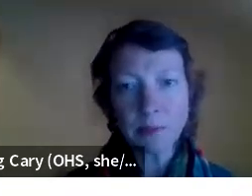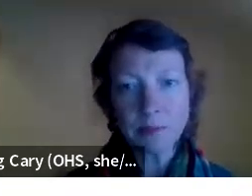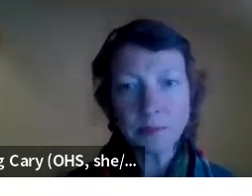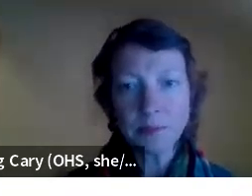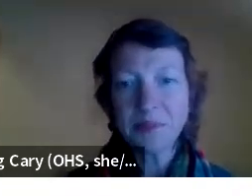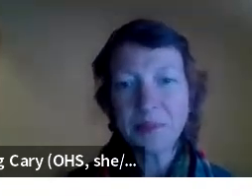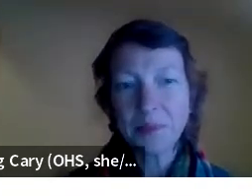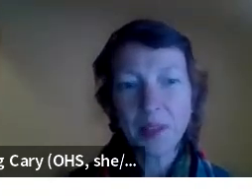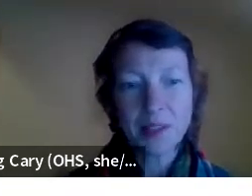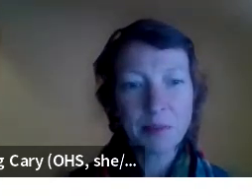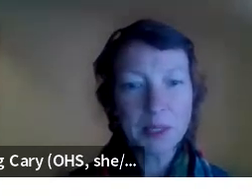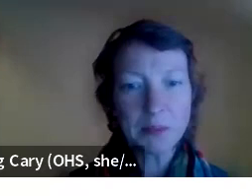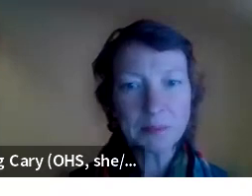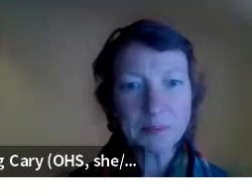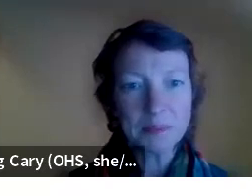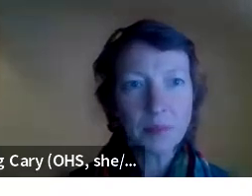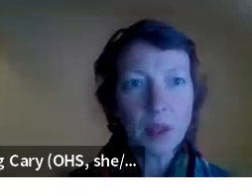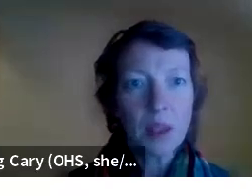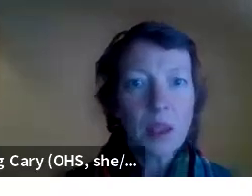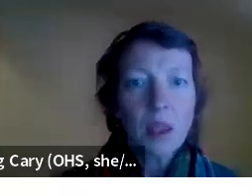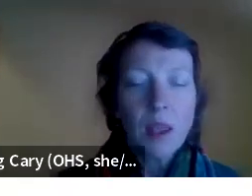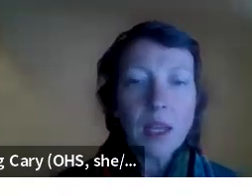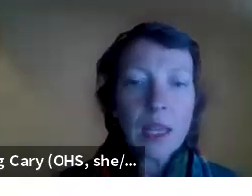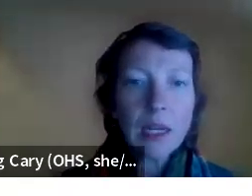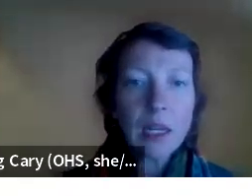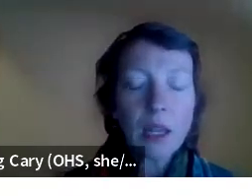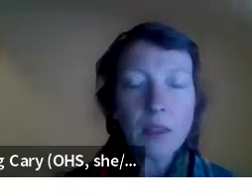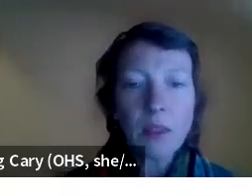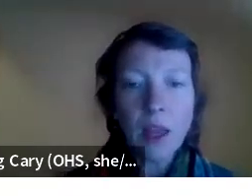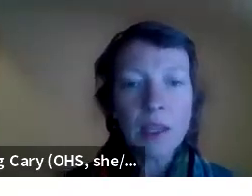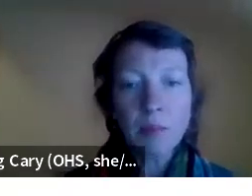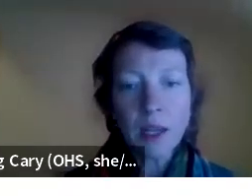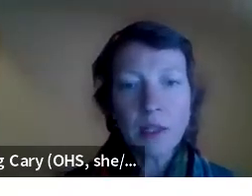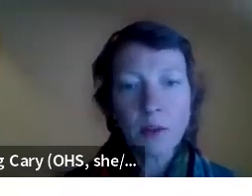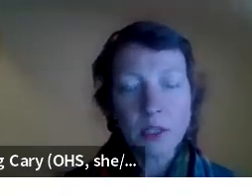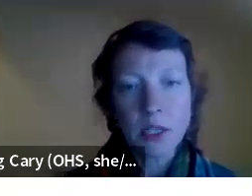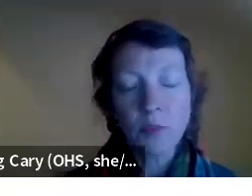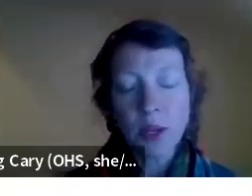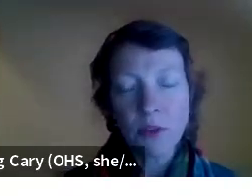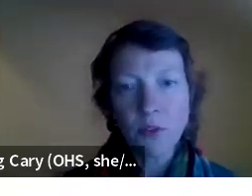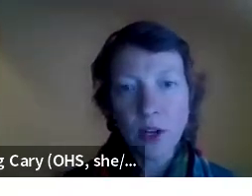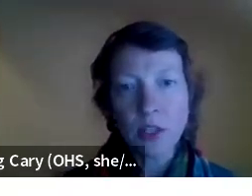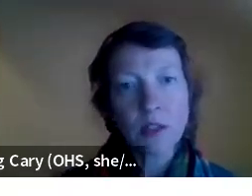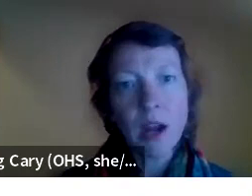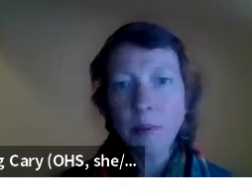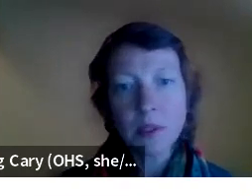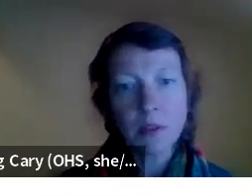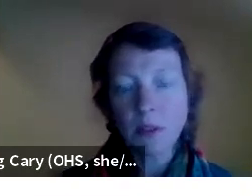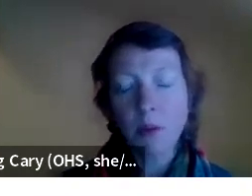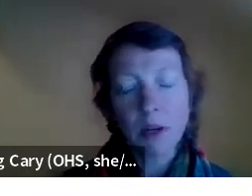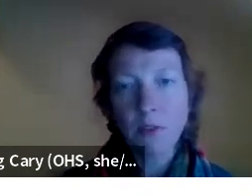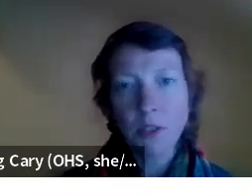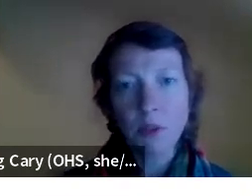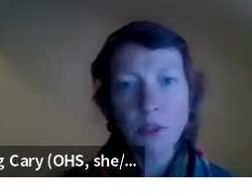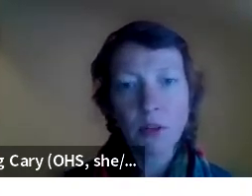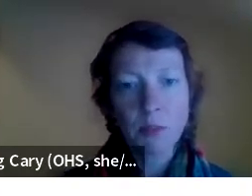counts. Next slide, please. And again, getting back to the question of breakthrough infections, there are absolutely